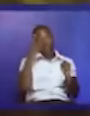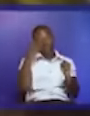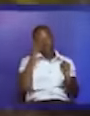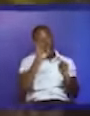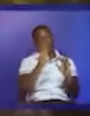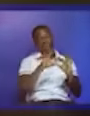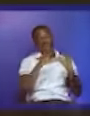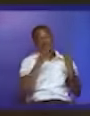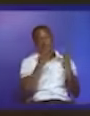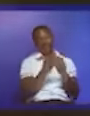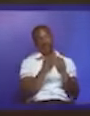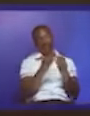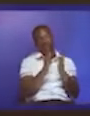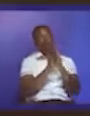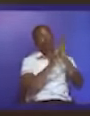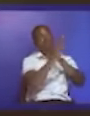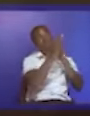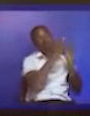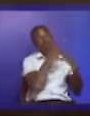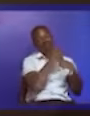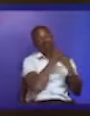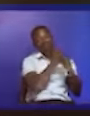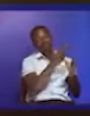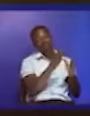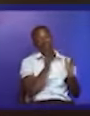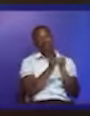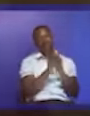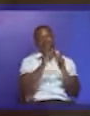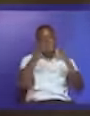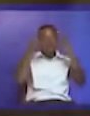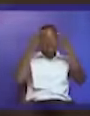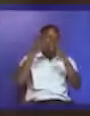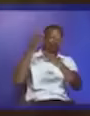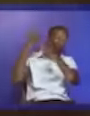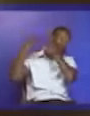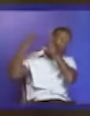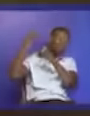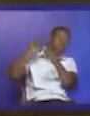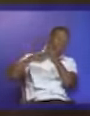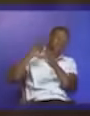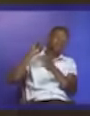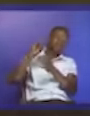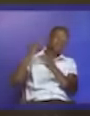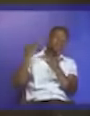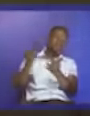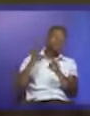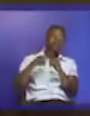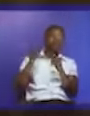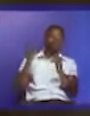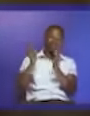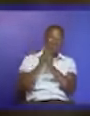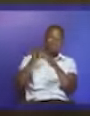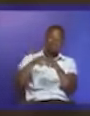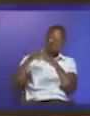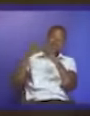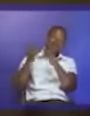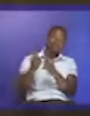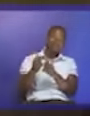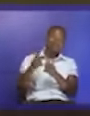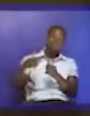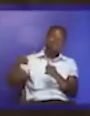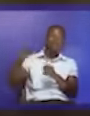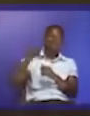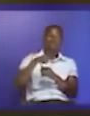as programmed by God, was supposed to happen since 2017. But when that time came, there were